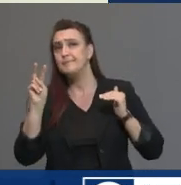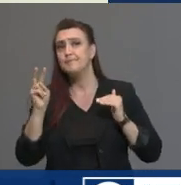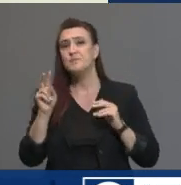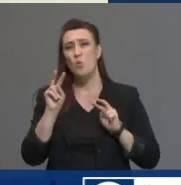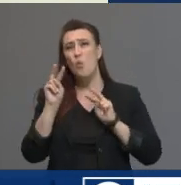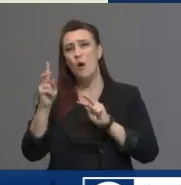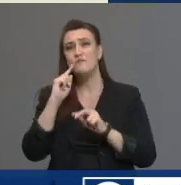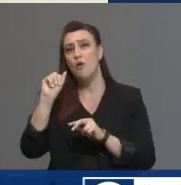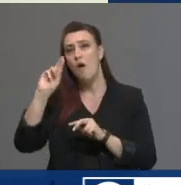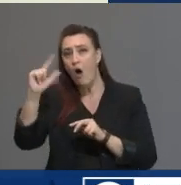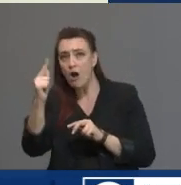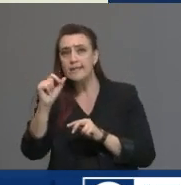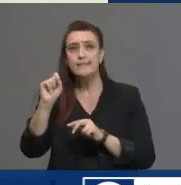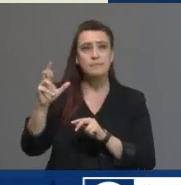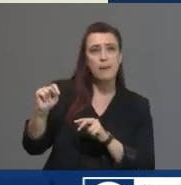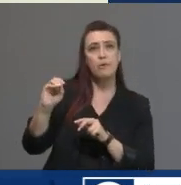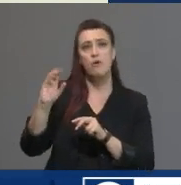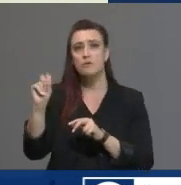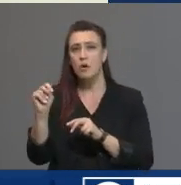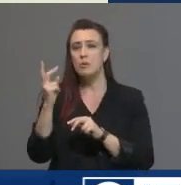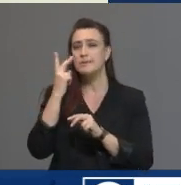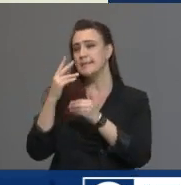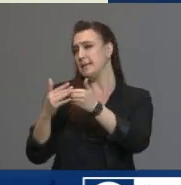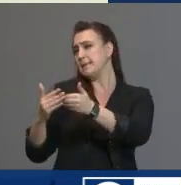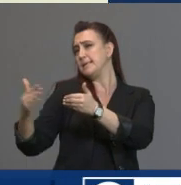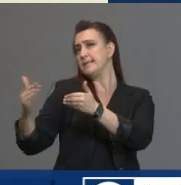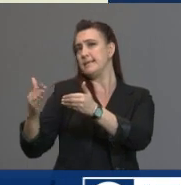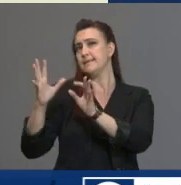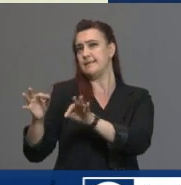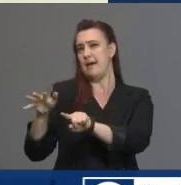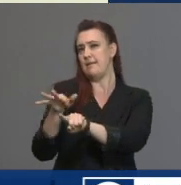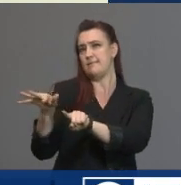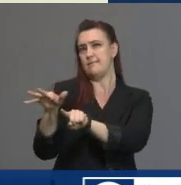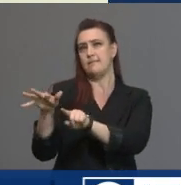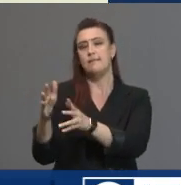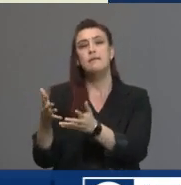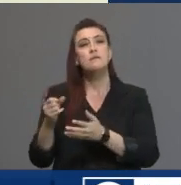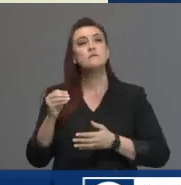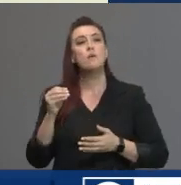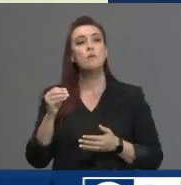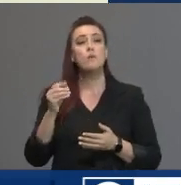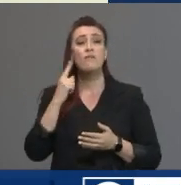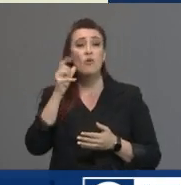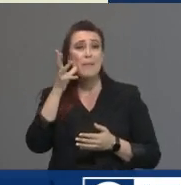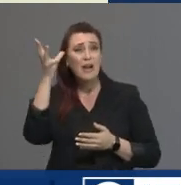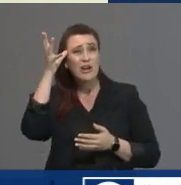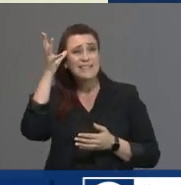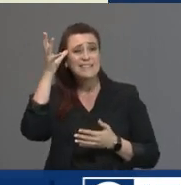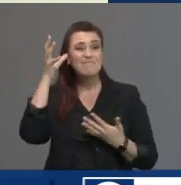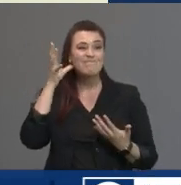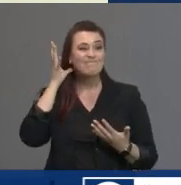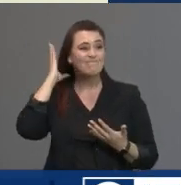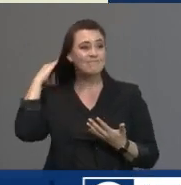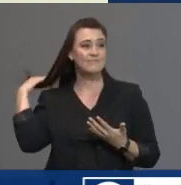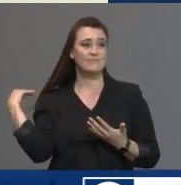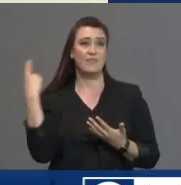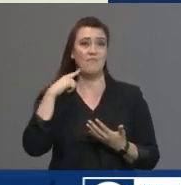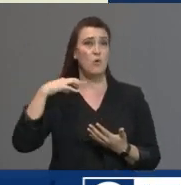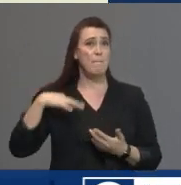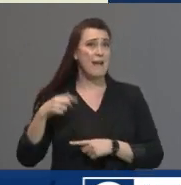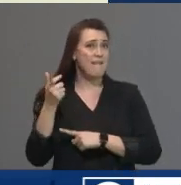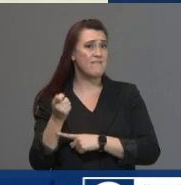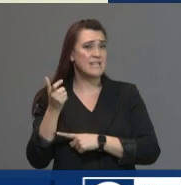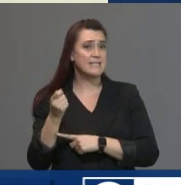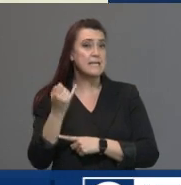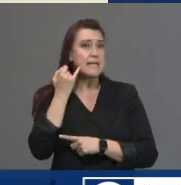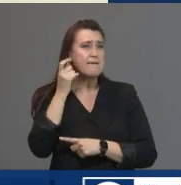we head into August, September, and October of next year. So that part of it for parents and benefits,